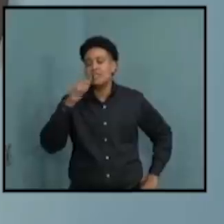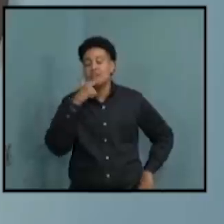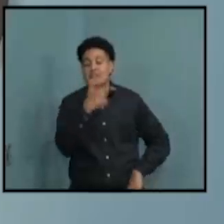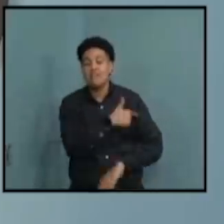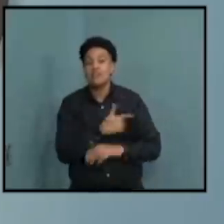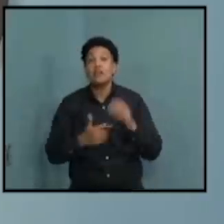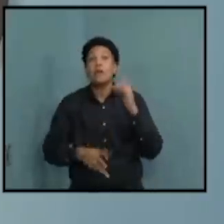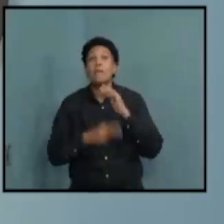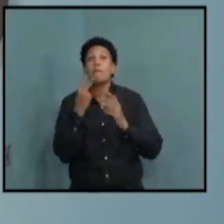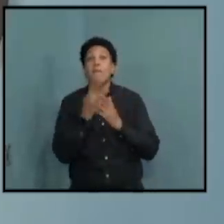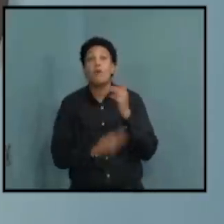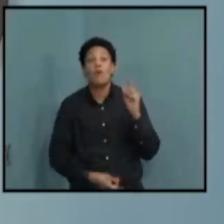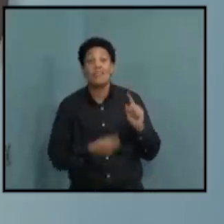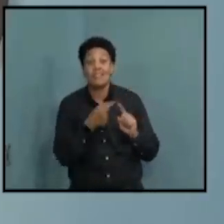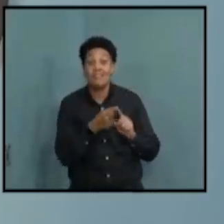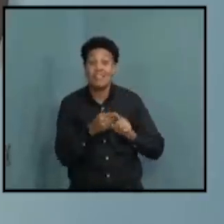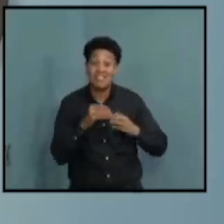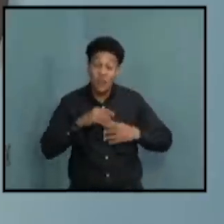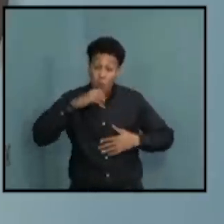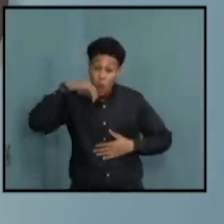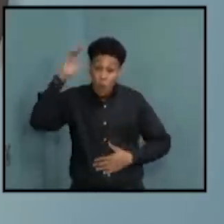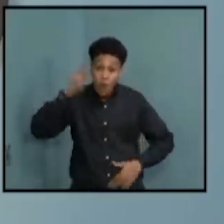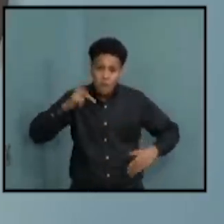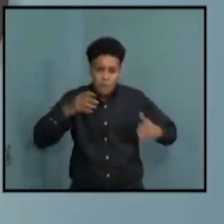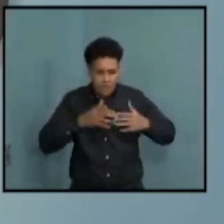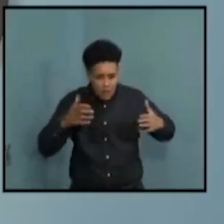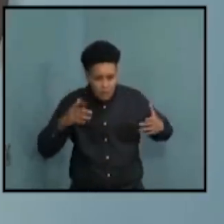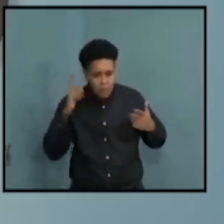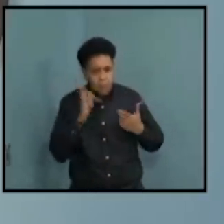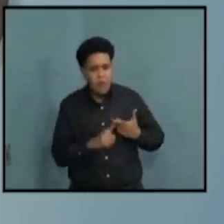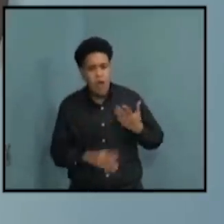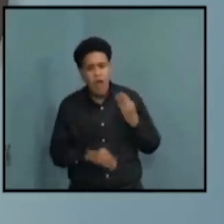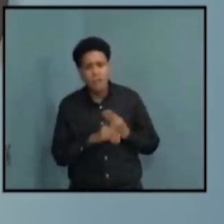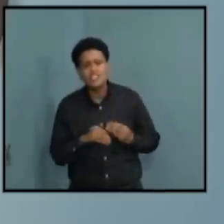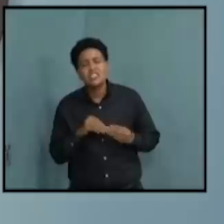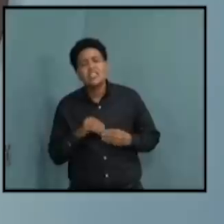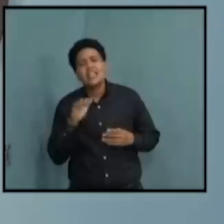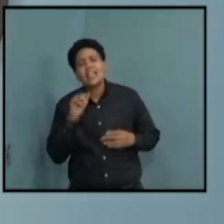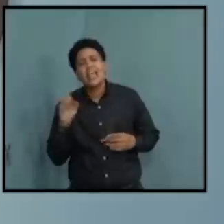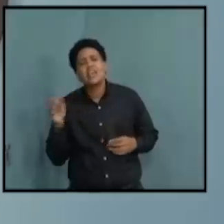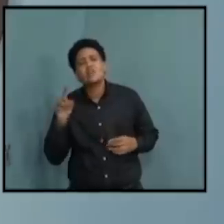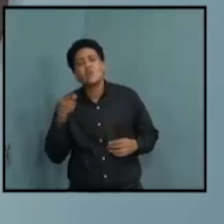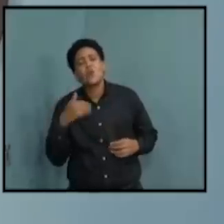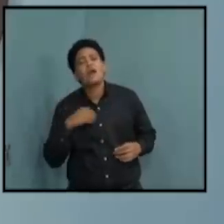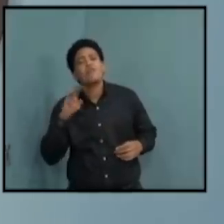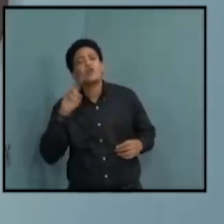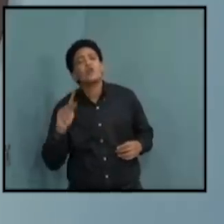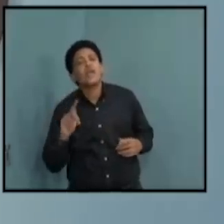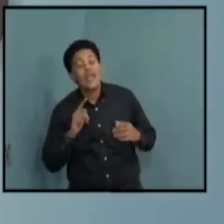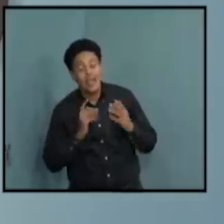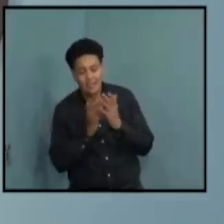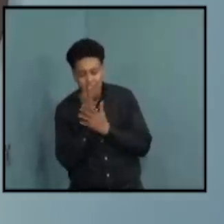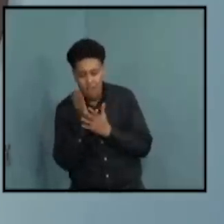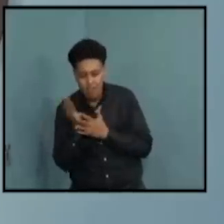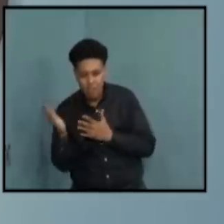in the elderly population as well as in cases where you have the UK variant.